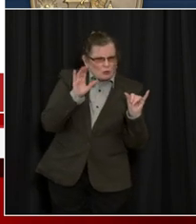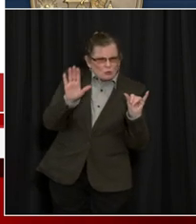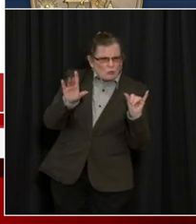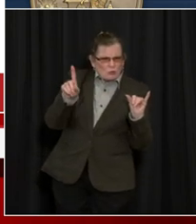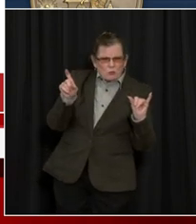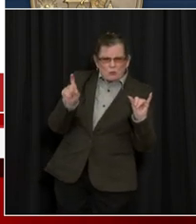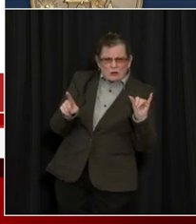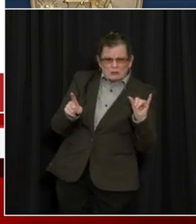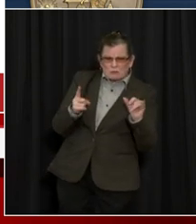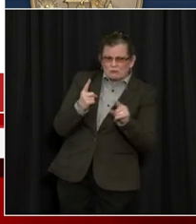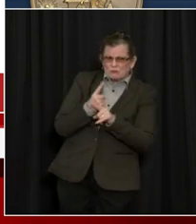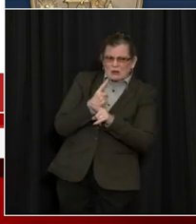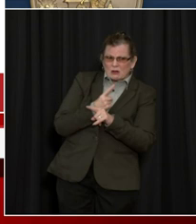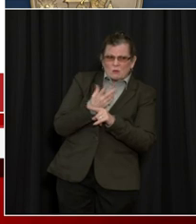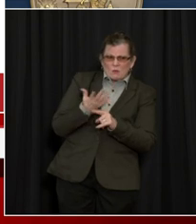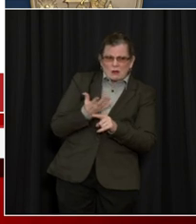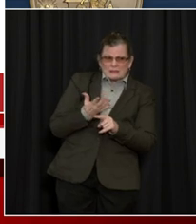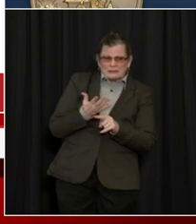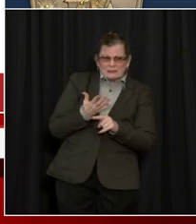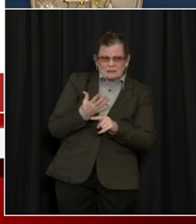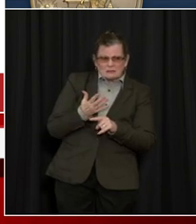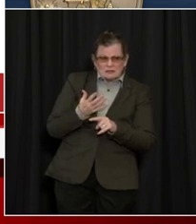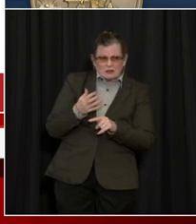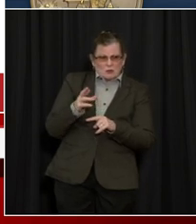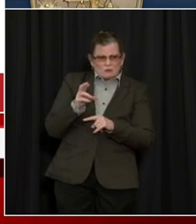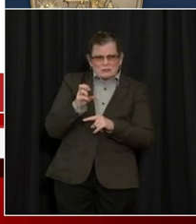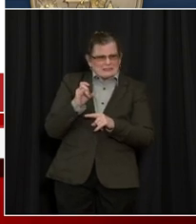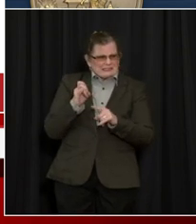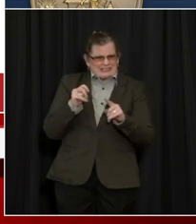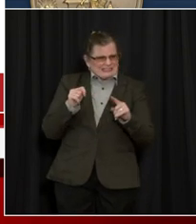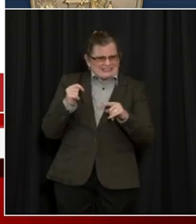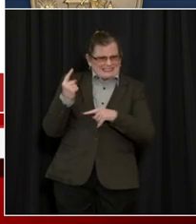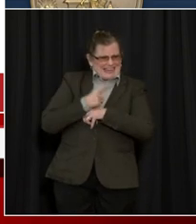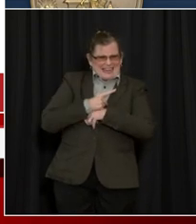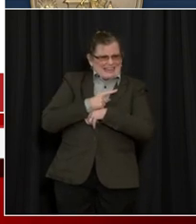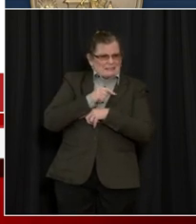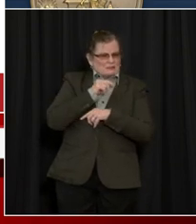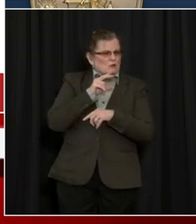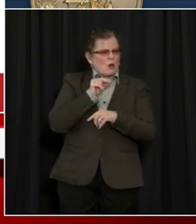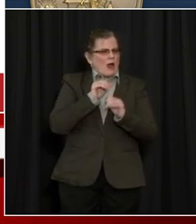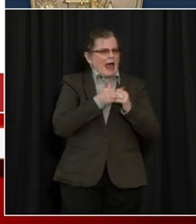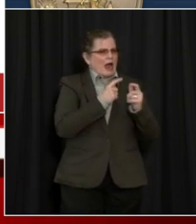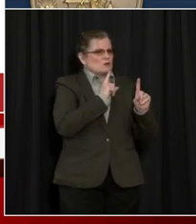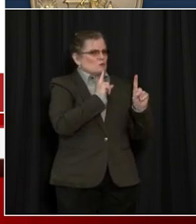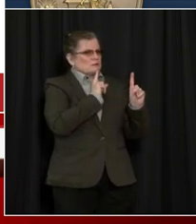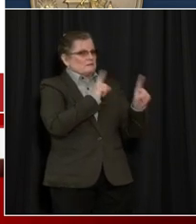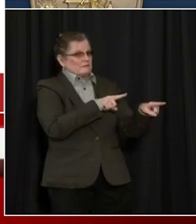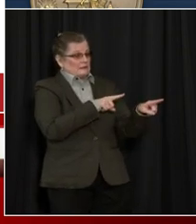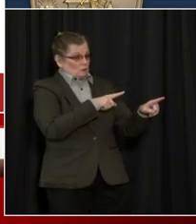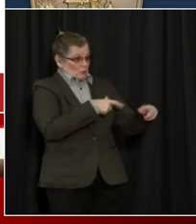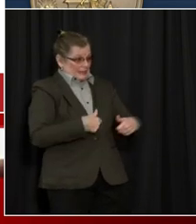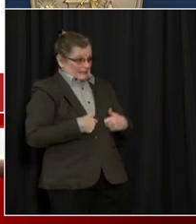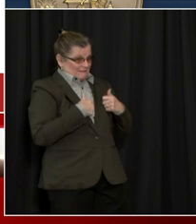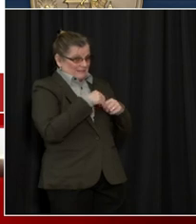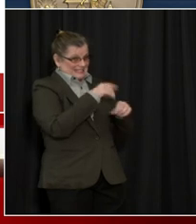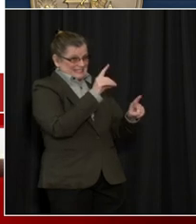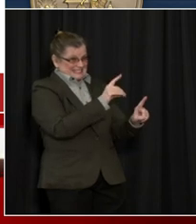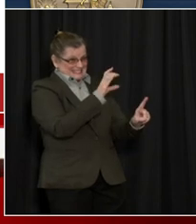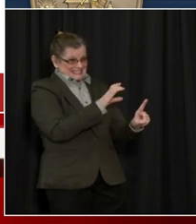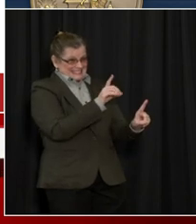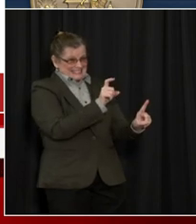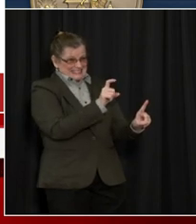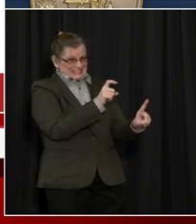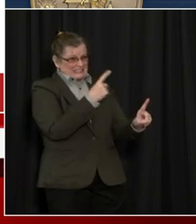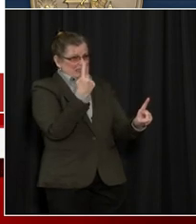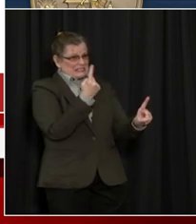reset day. No, more specifically, like, what would you say to residents who think, to be perfectly frank, that someone could be cooking the